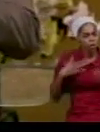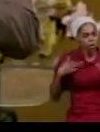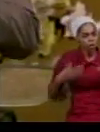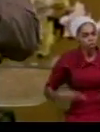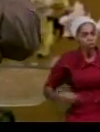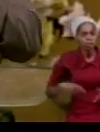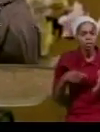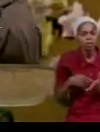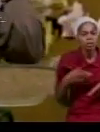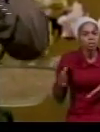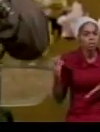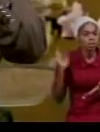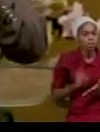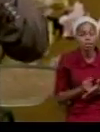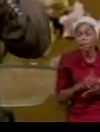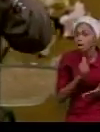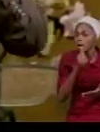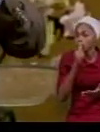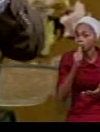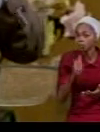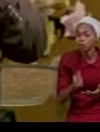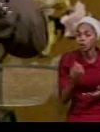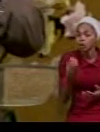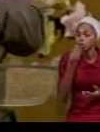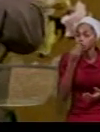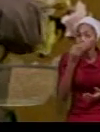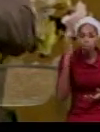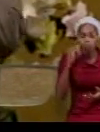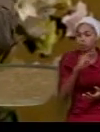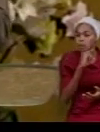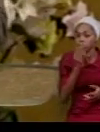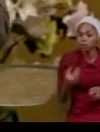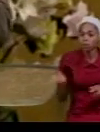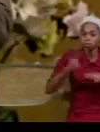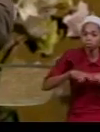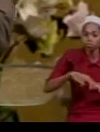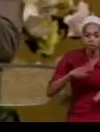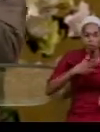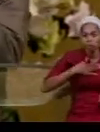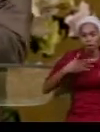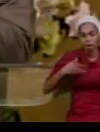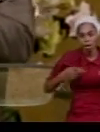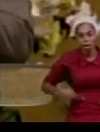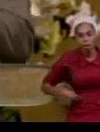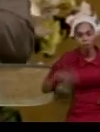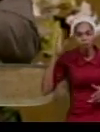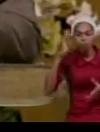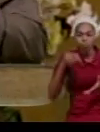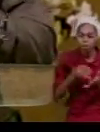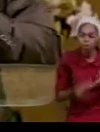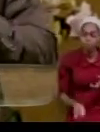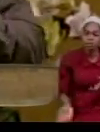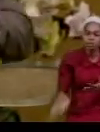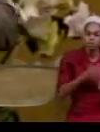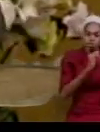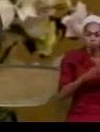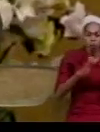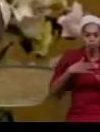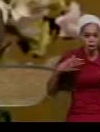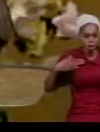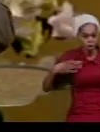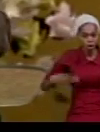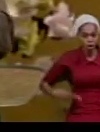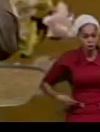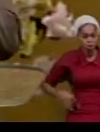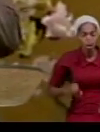eating, will it promote my well-being? Will it destroy my health? I must know, all things